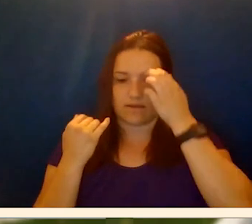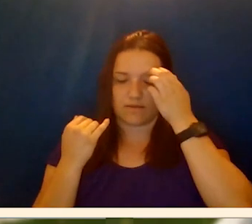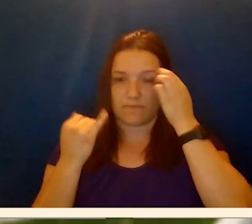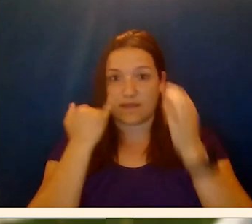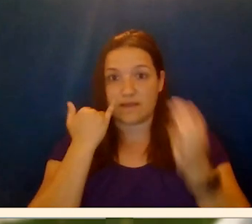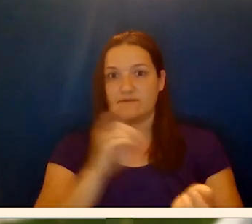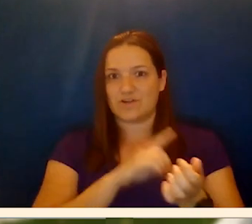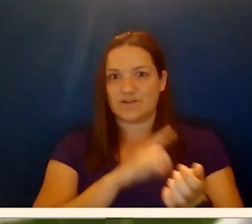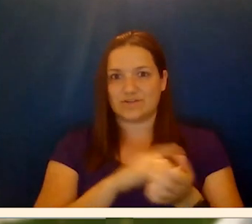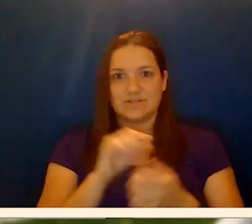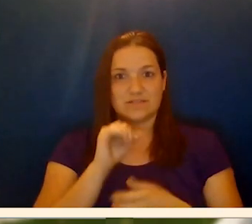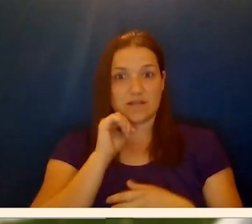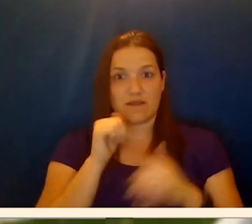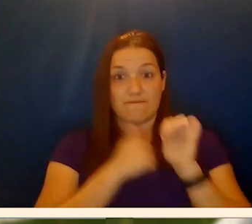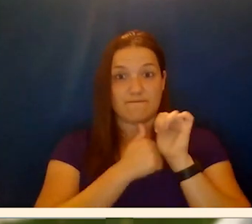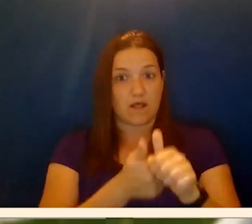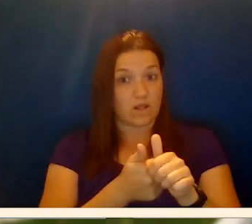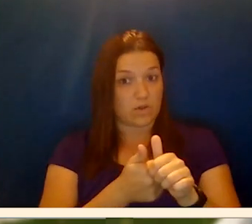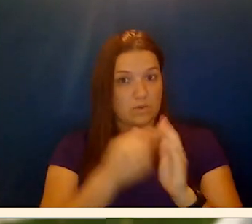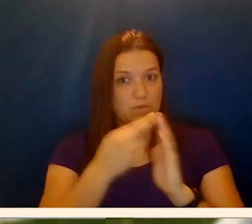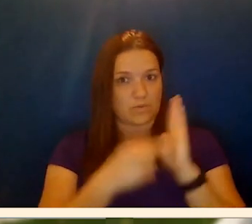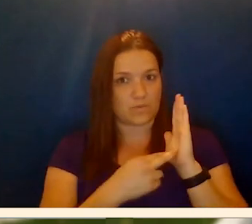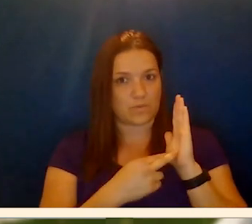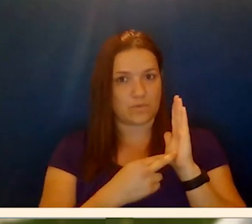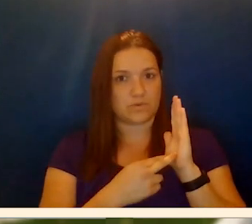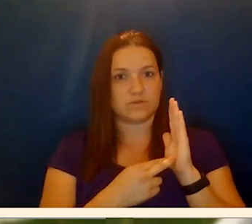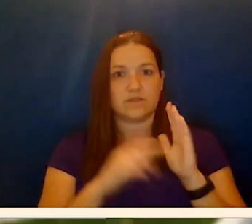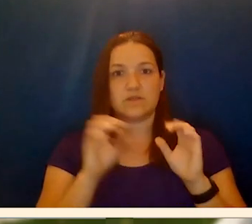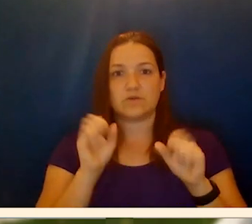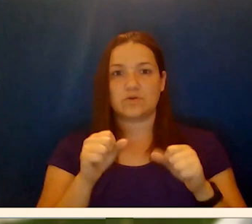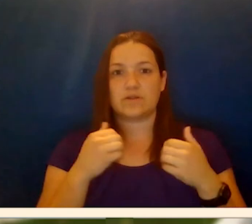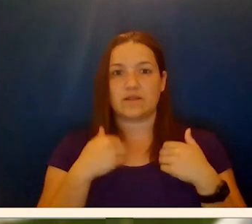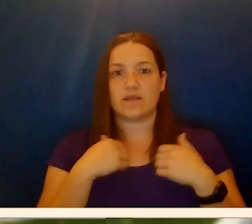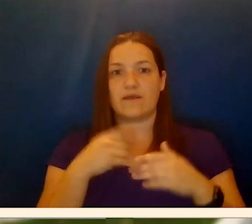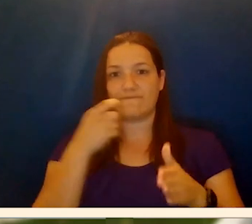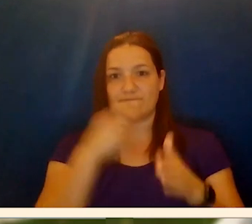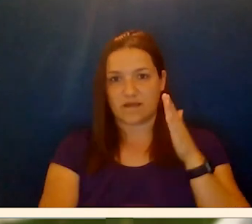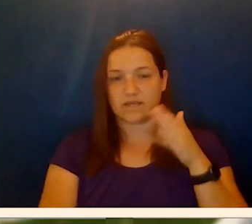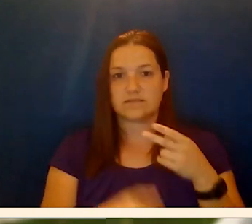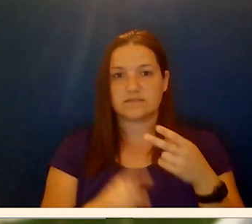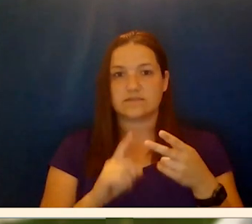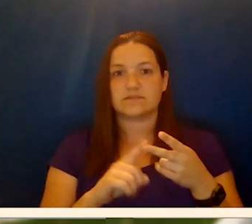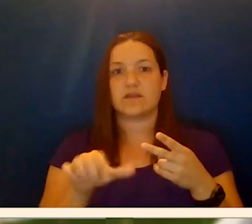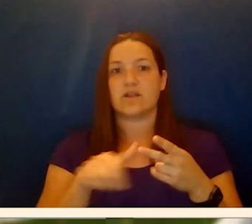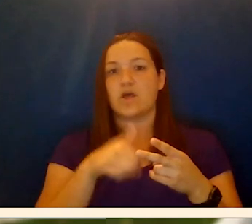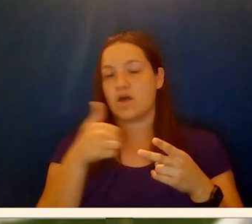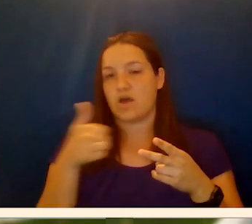they were subject to fines and other penalties and potentially risk of